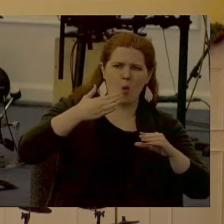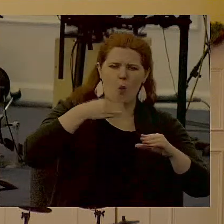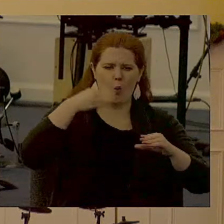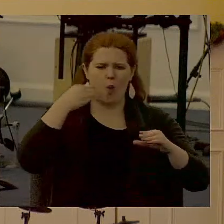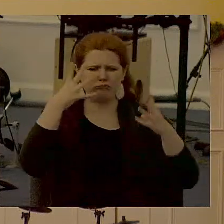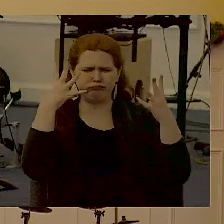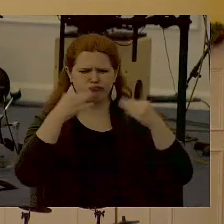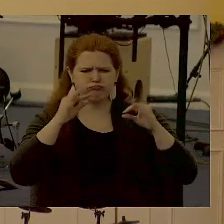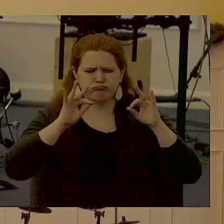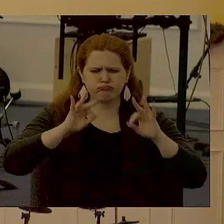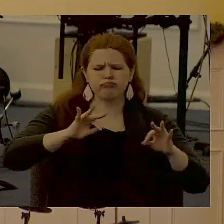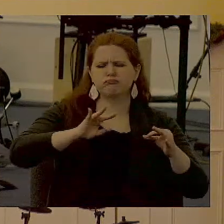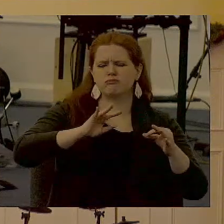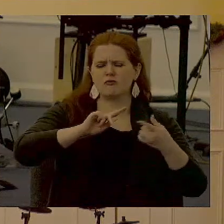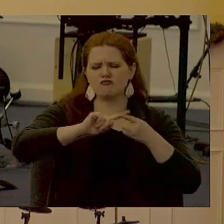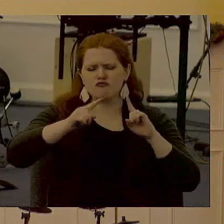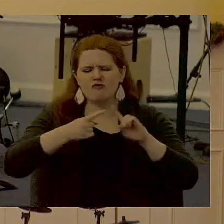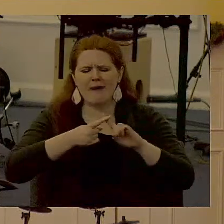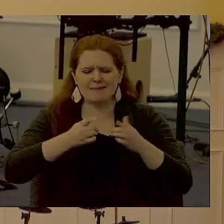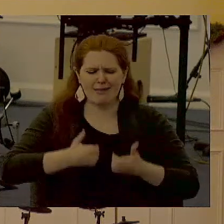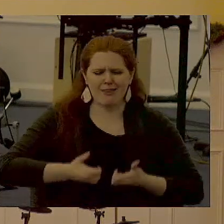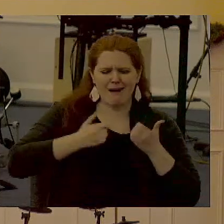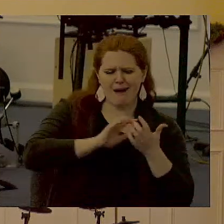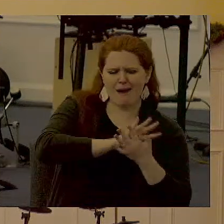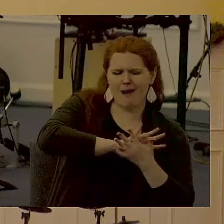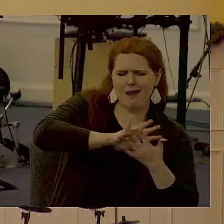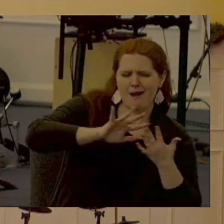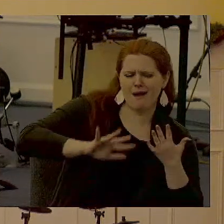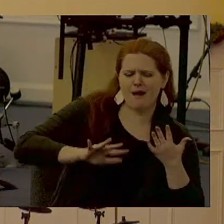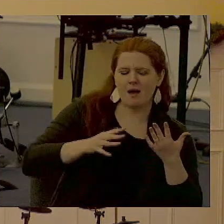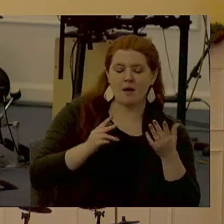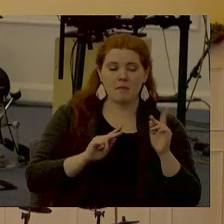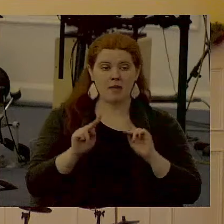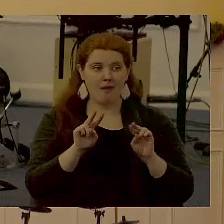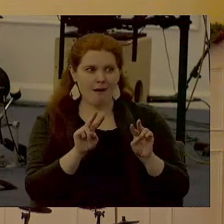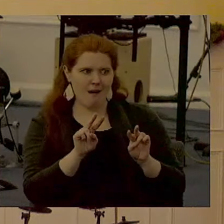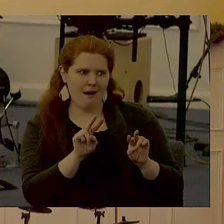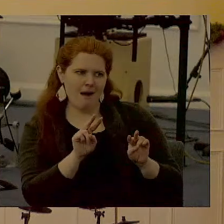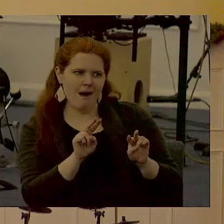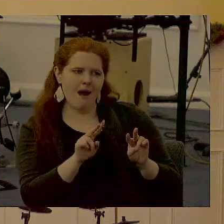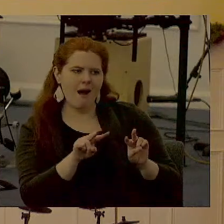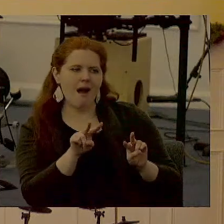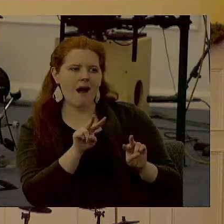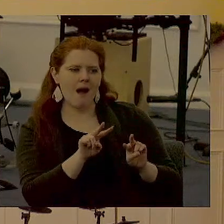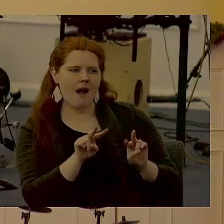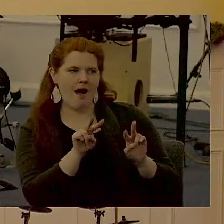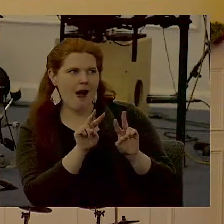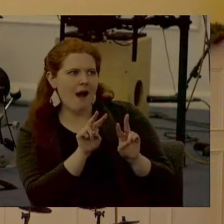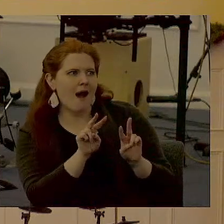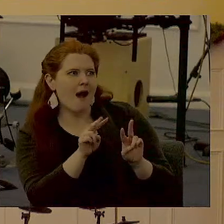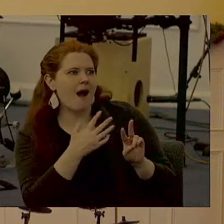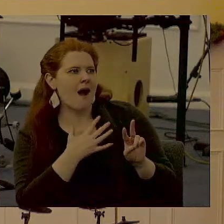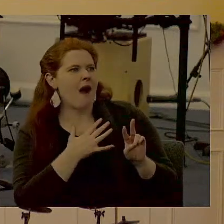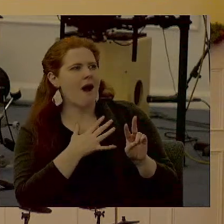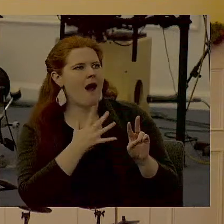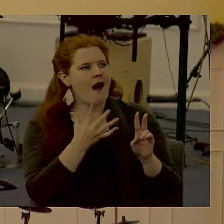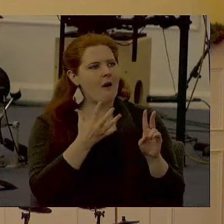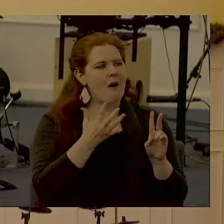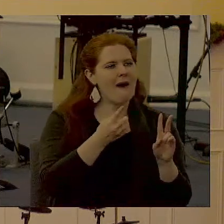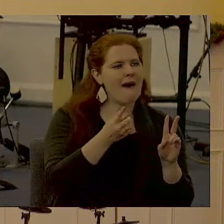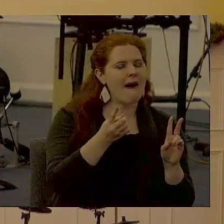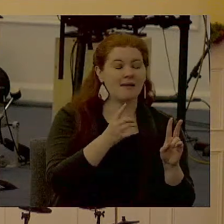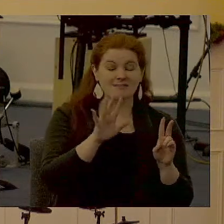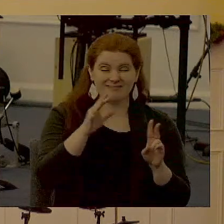and good friends. They have lives that lots of people will admire. But if they are not